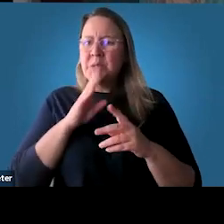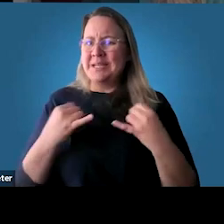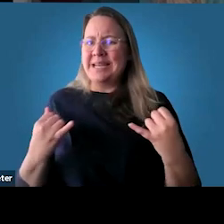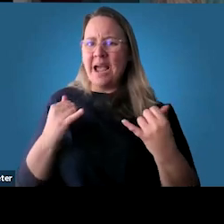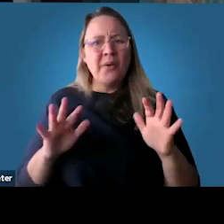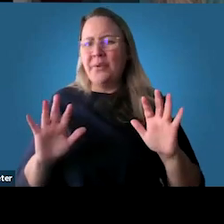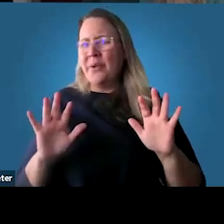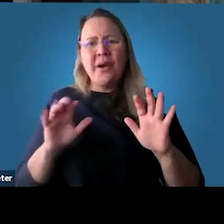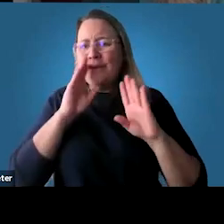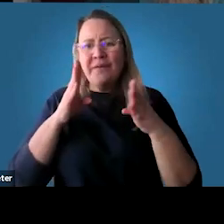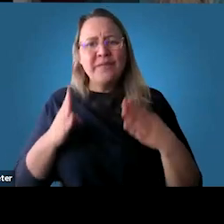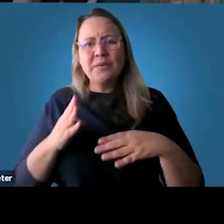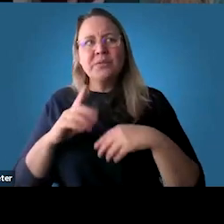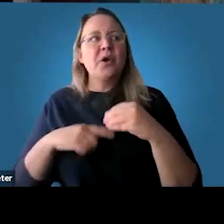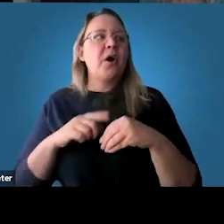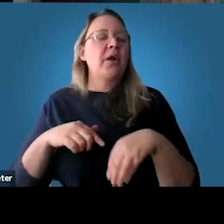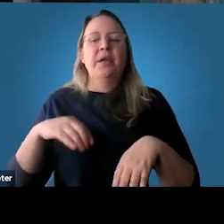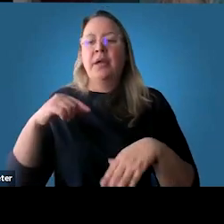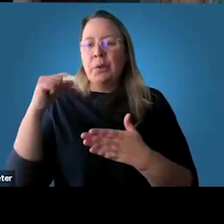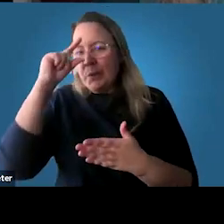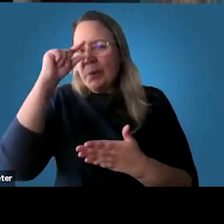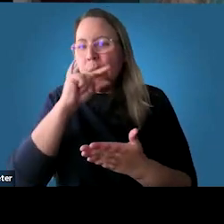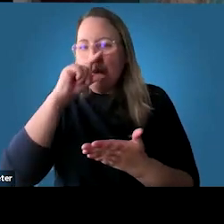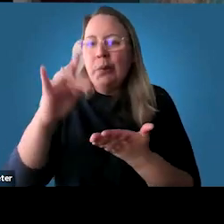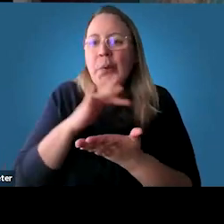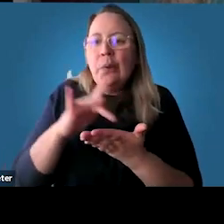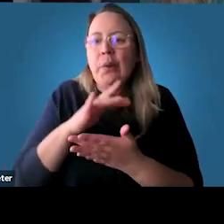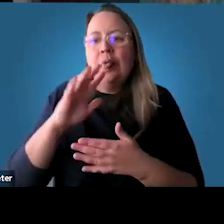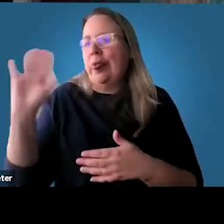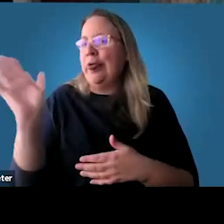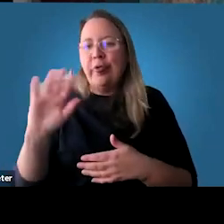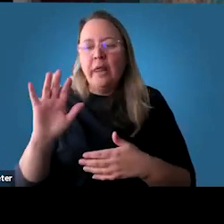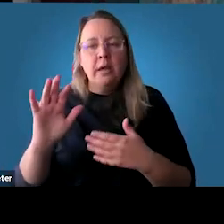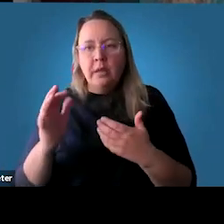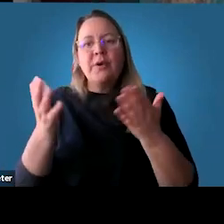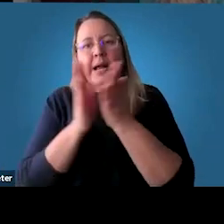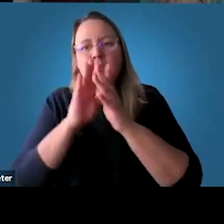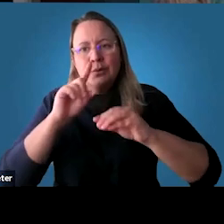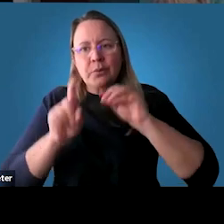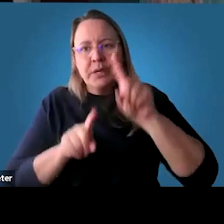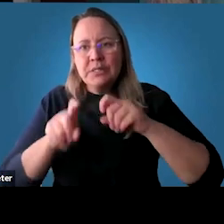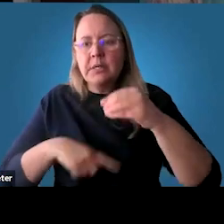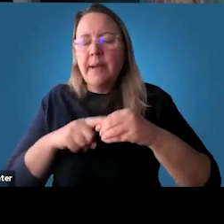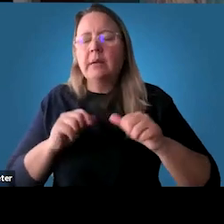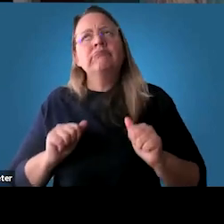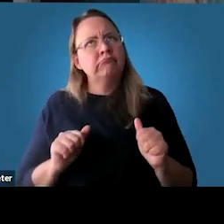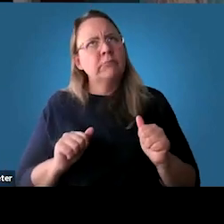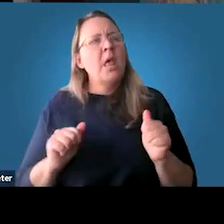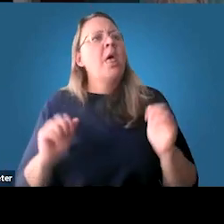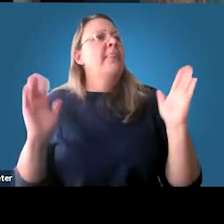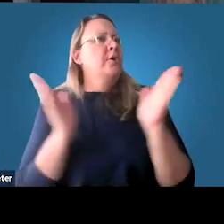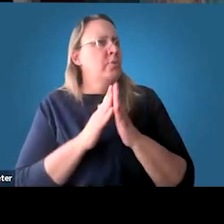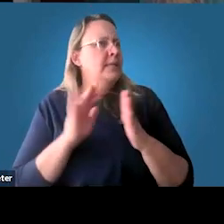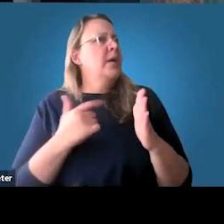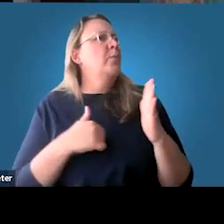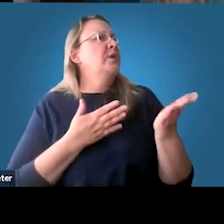are not focused on Google Analytics dashboards so much as asking questions around, will the communities that we serve